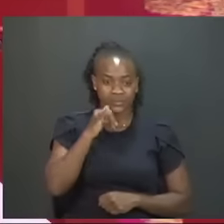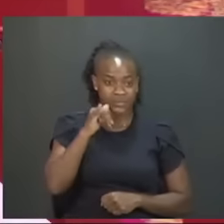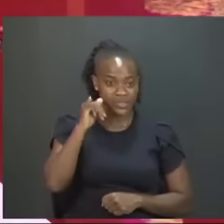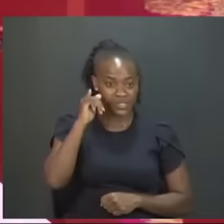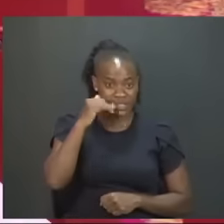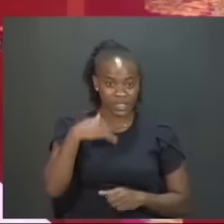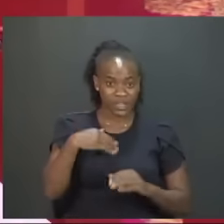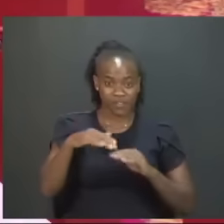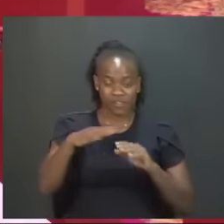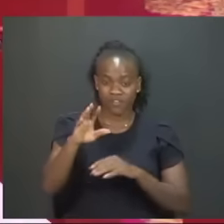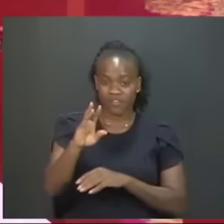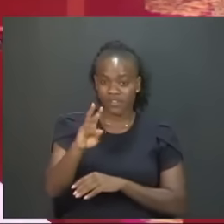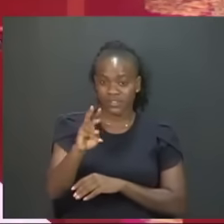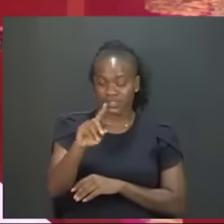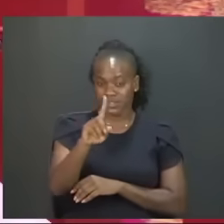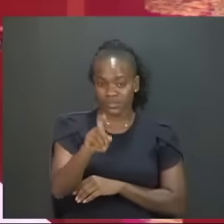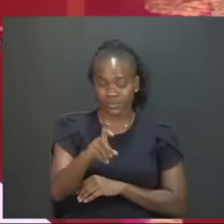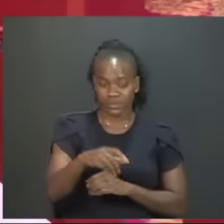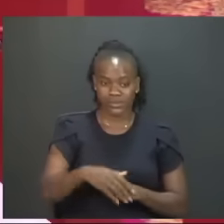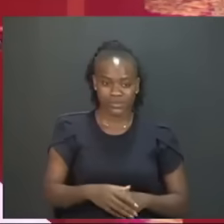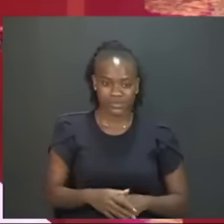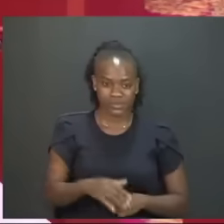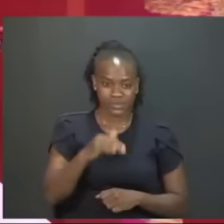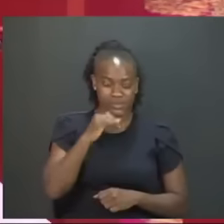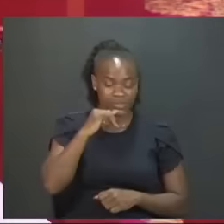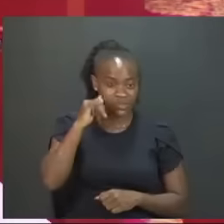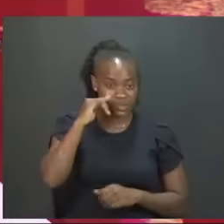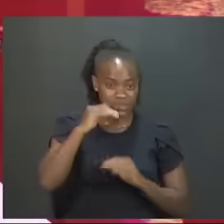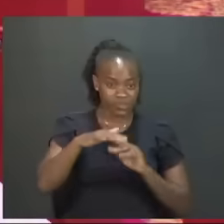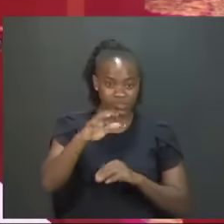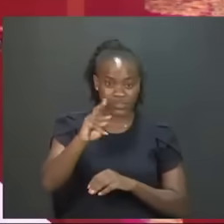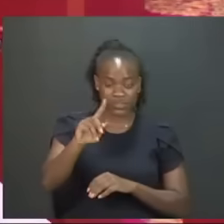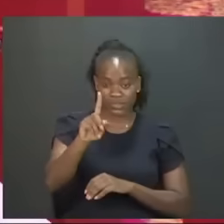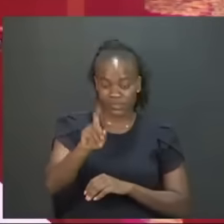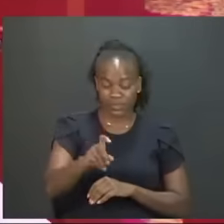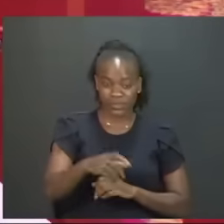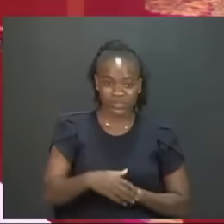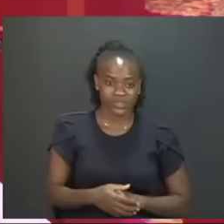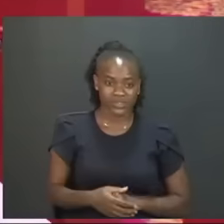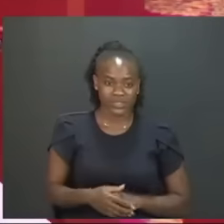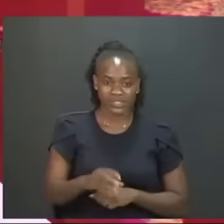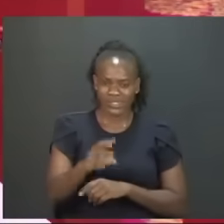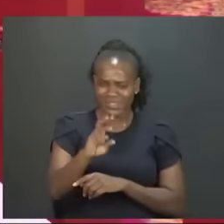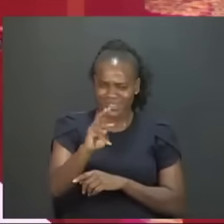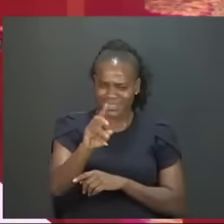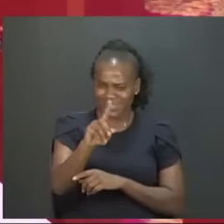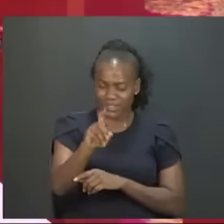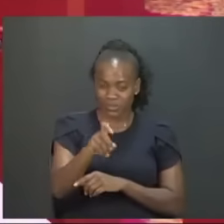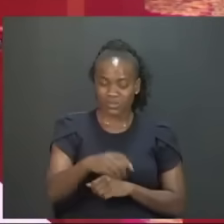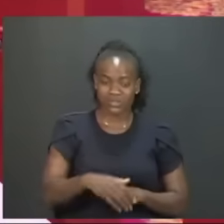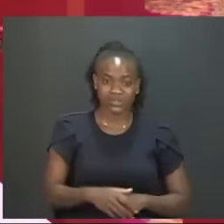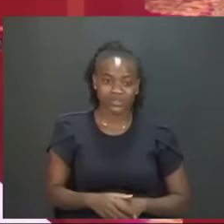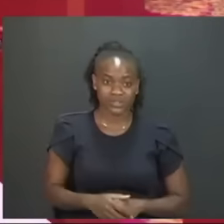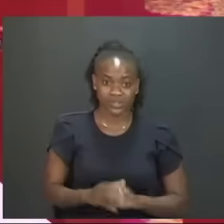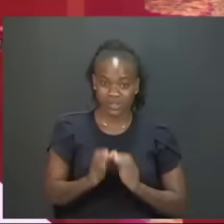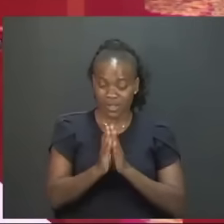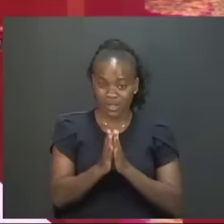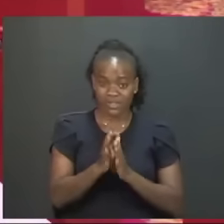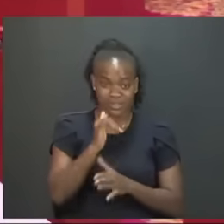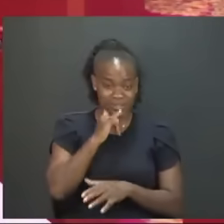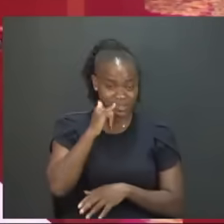over 16 questions asked. Yesterday, when we came to this chamber, 16 questions were asked